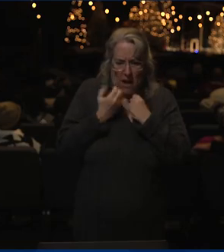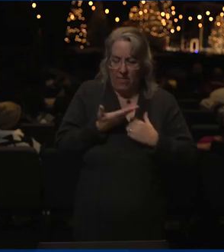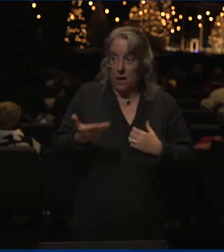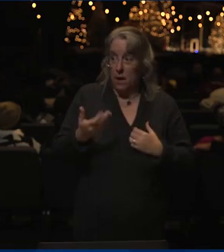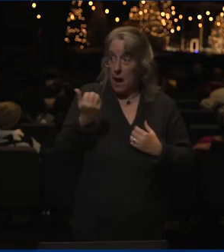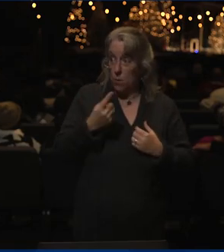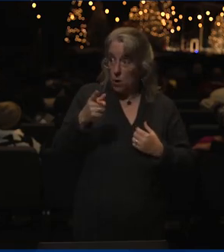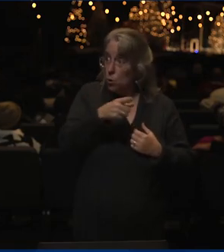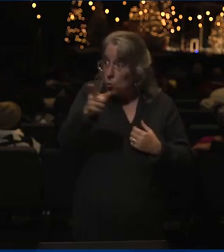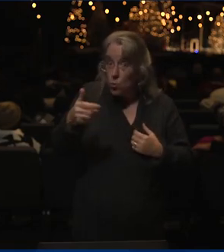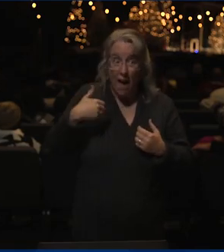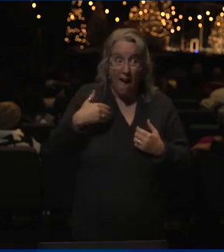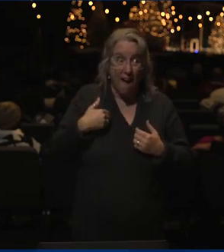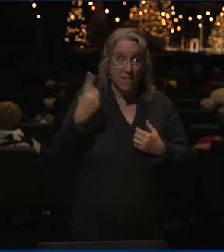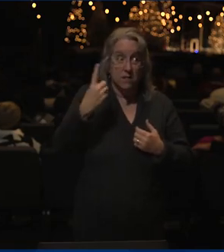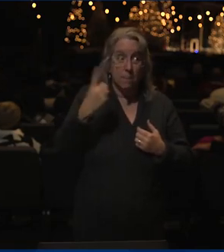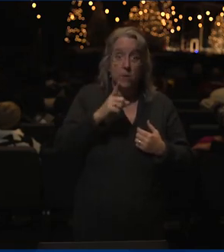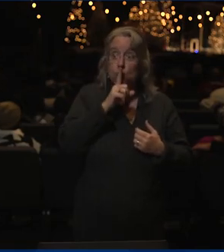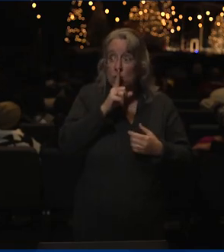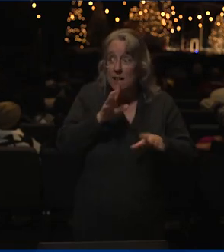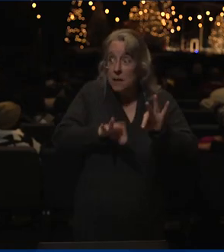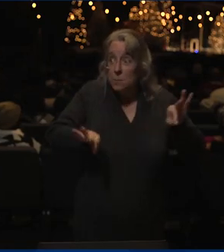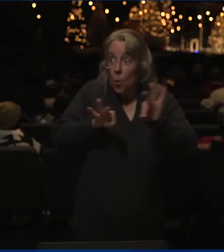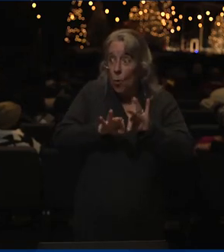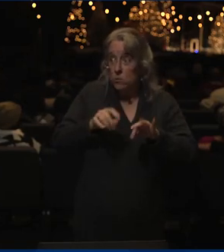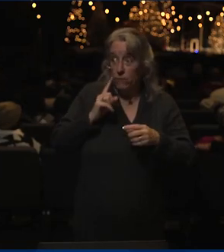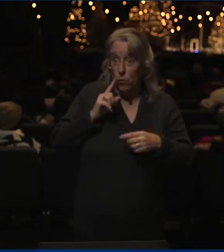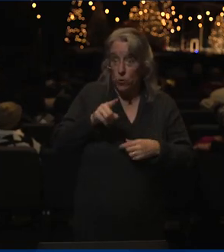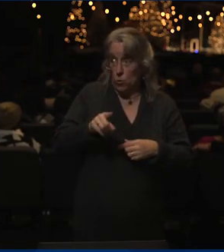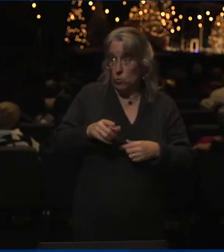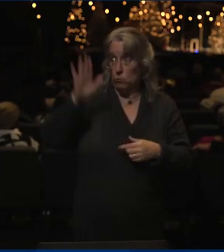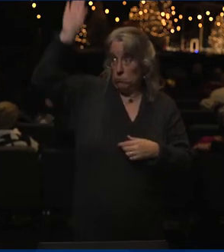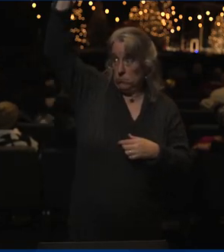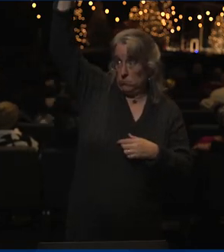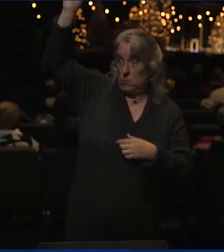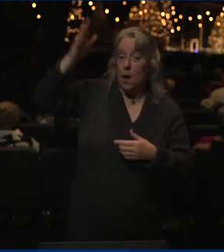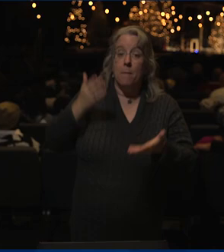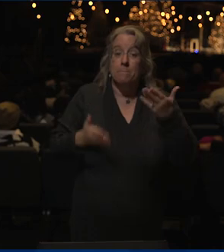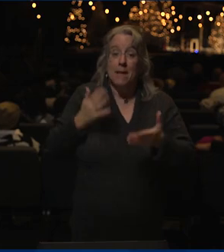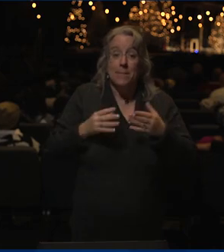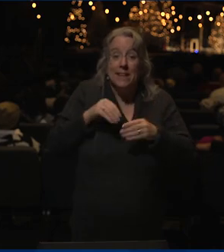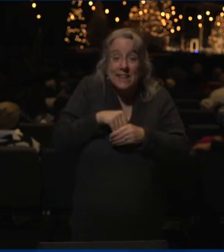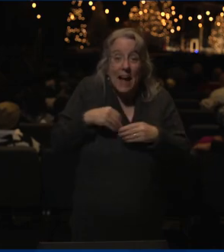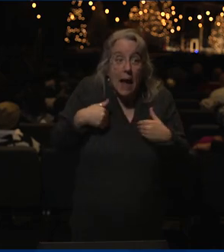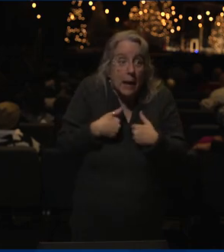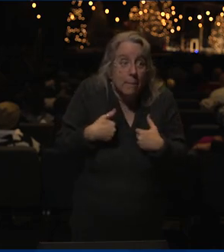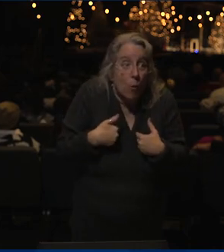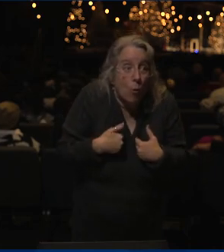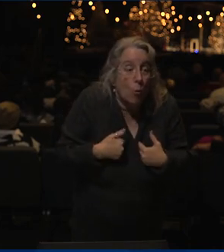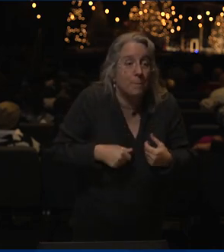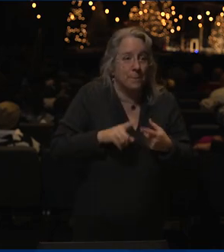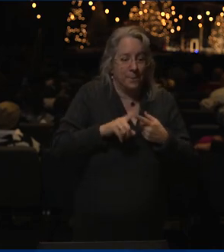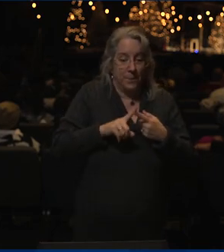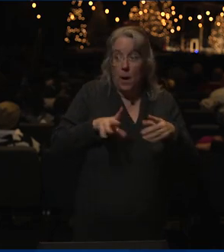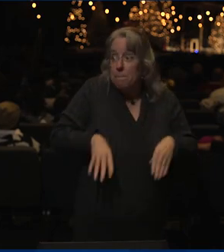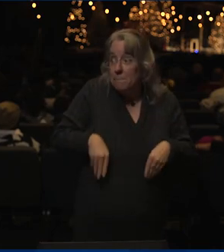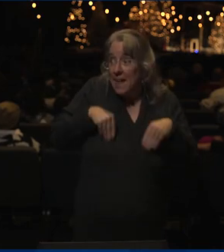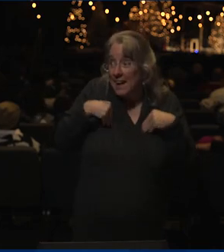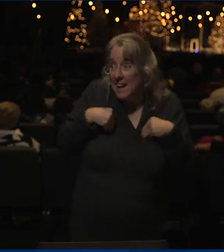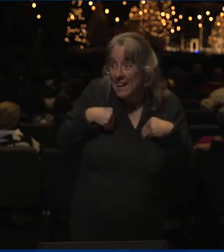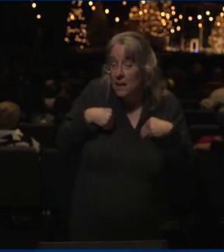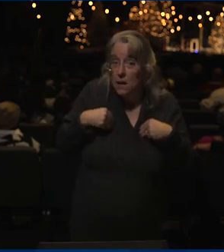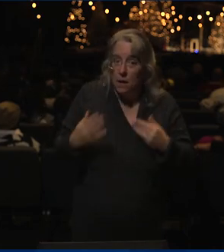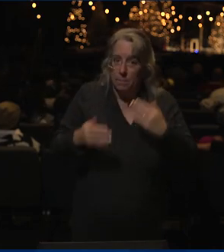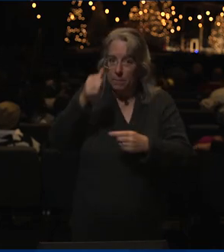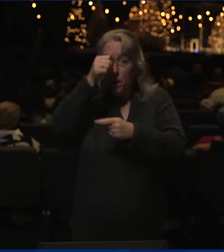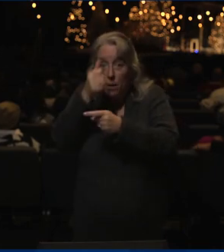your hand if you have a treasure, something that you treasure. Maybe it's a stuffed animal. Maybe it's a blanket. Do any of you have a little brother or